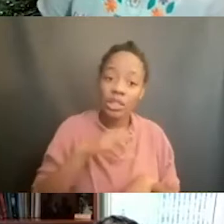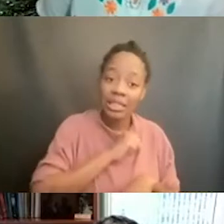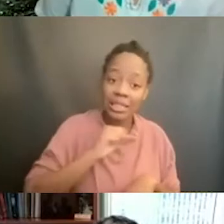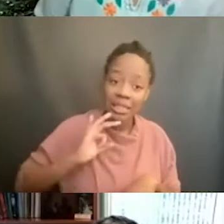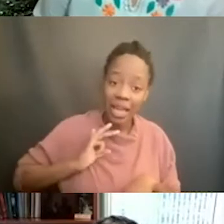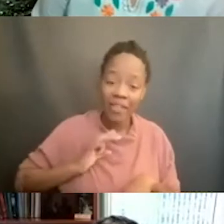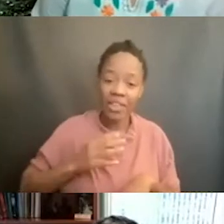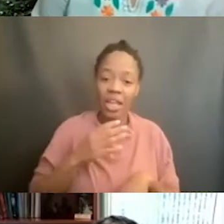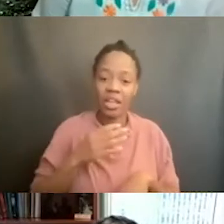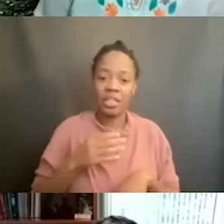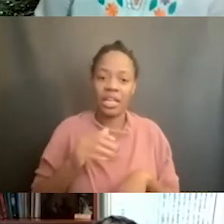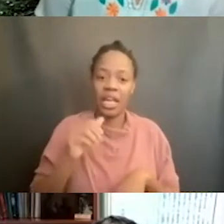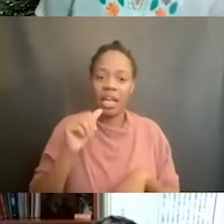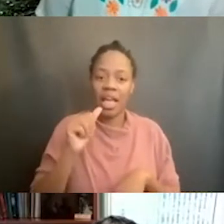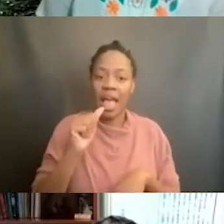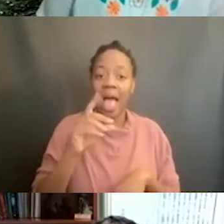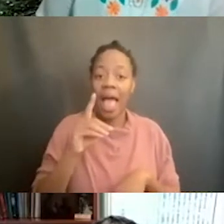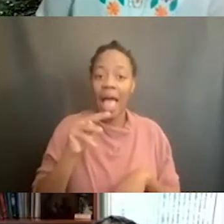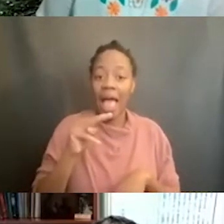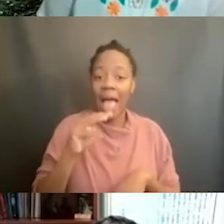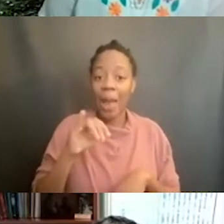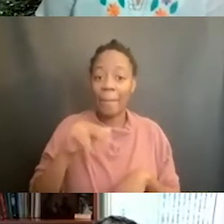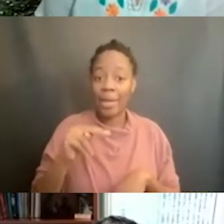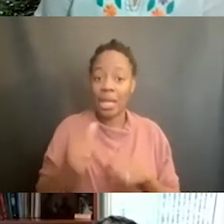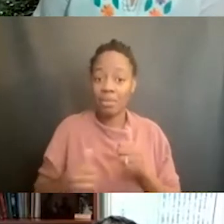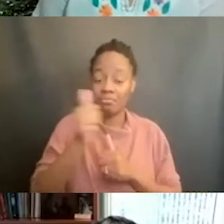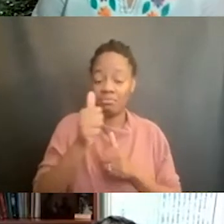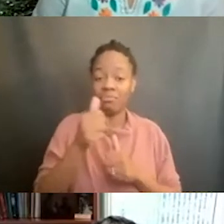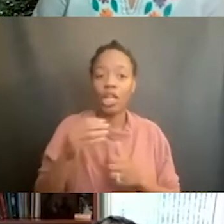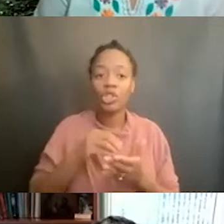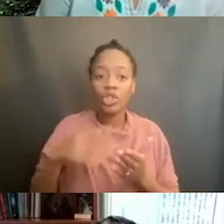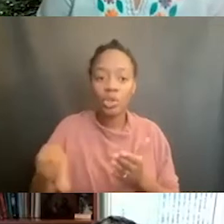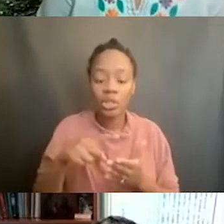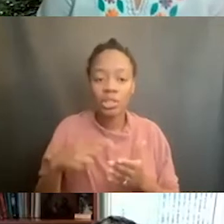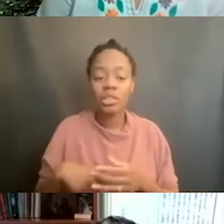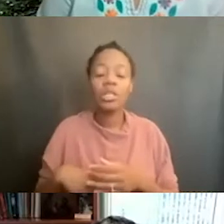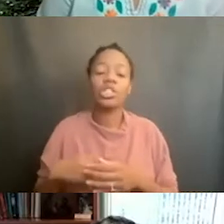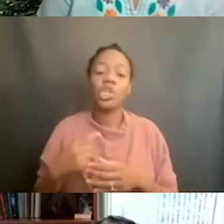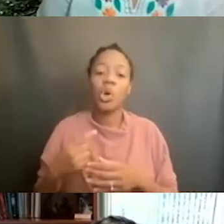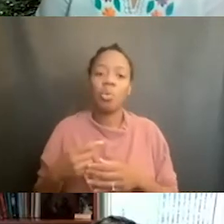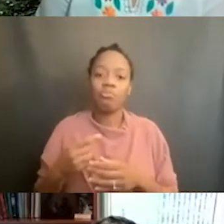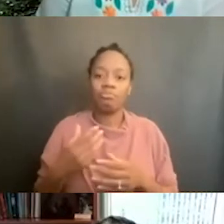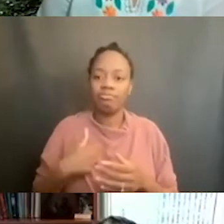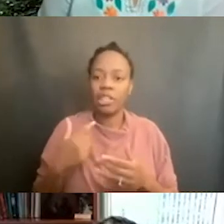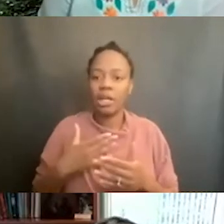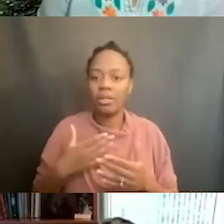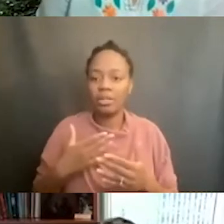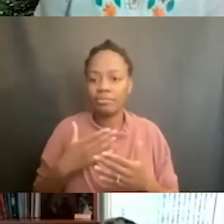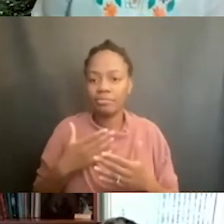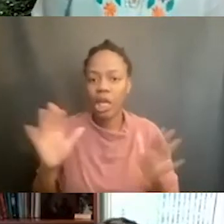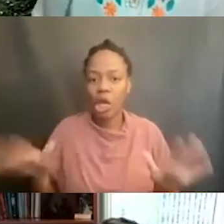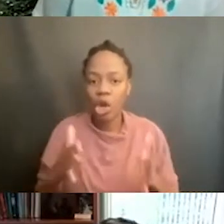students who will share their thoughts and ideas. We encourage everyone to participate by using the raise hand feature to ask a